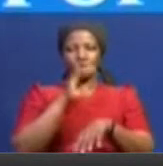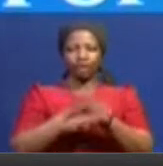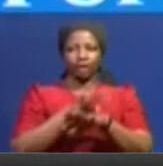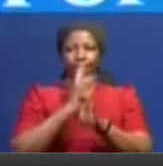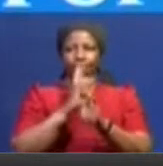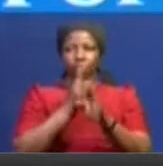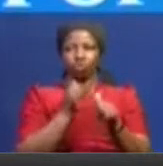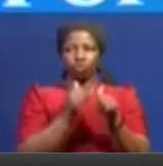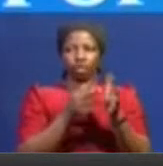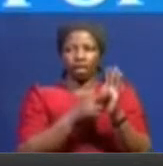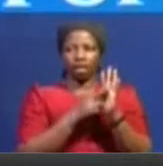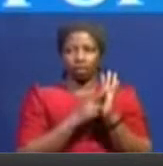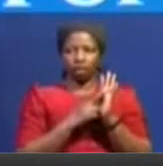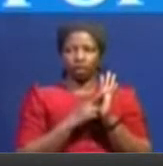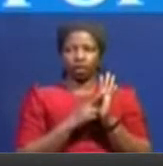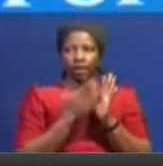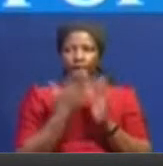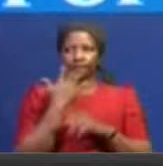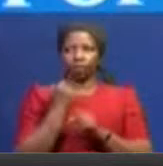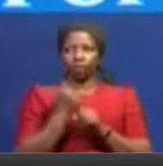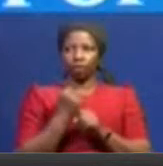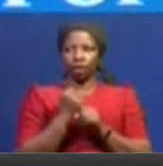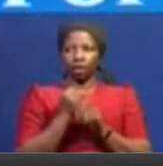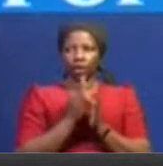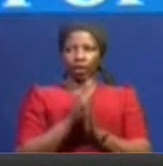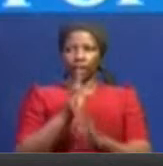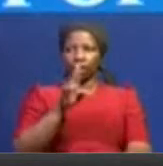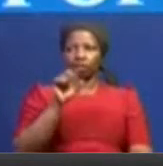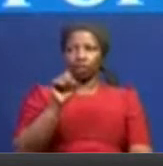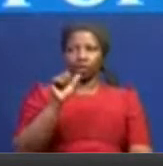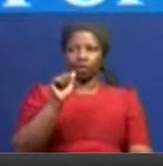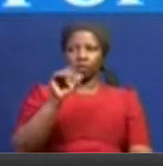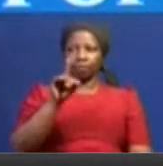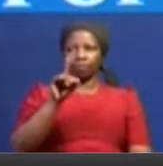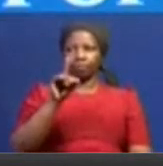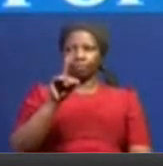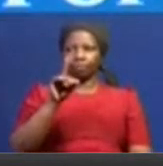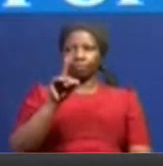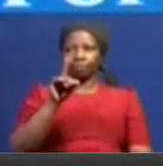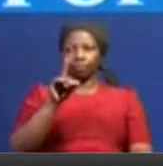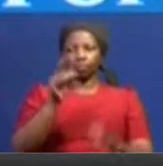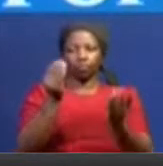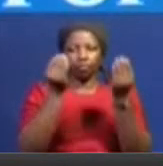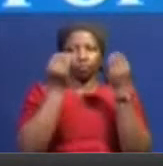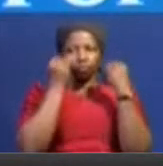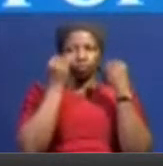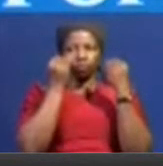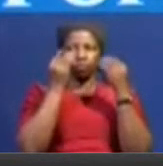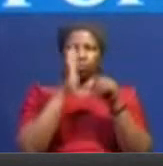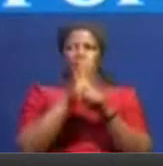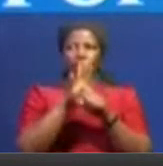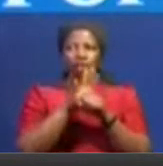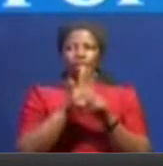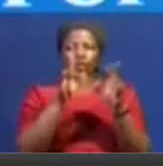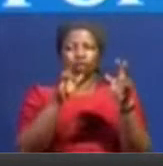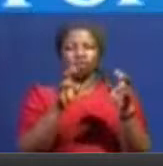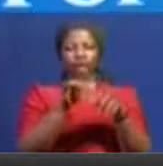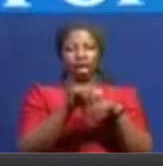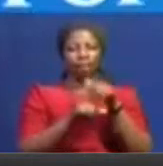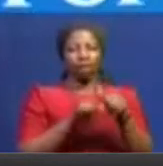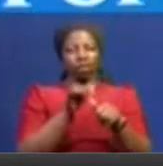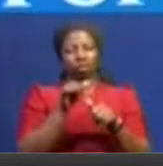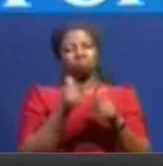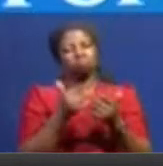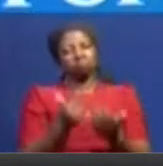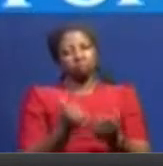get the results that are required. And working with USAID actually taught me a lot of issues in terms of timelines, delivery